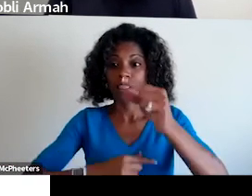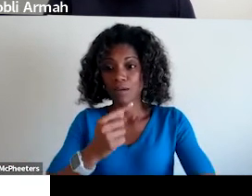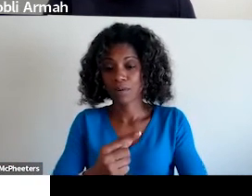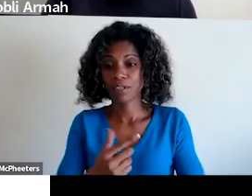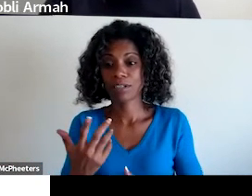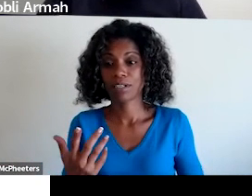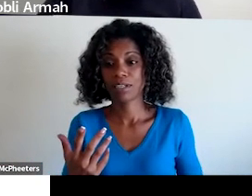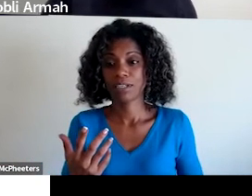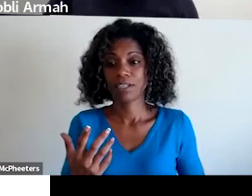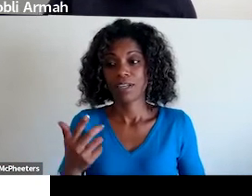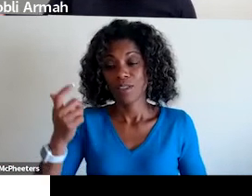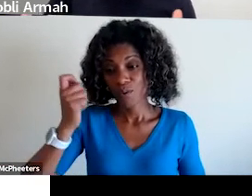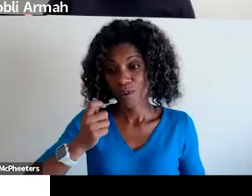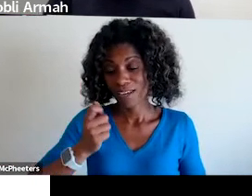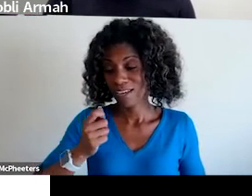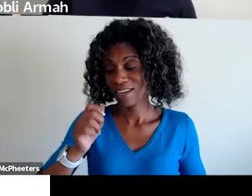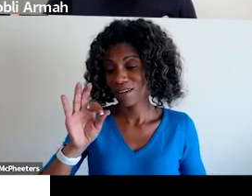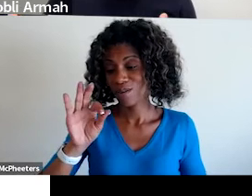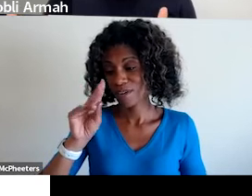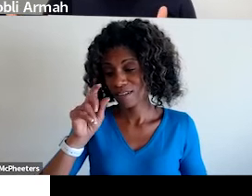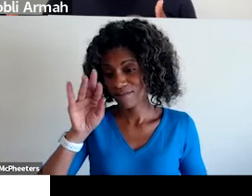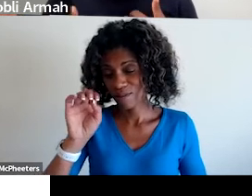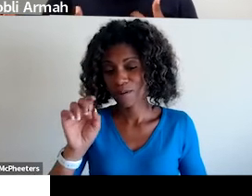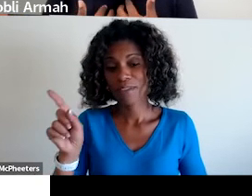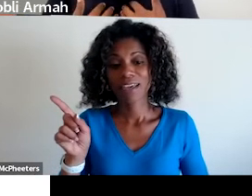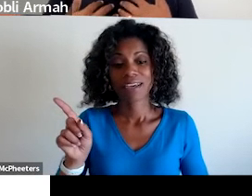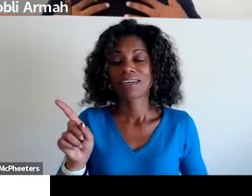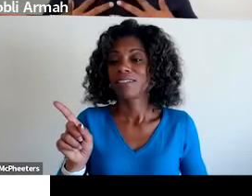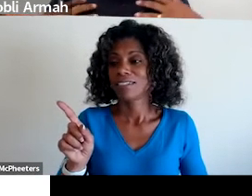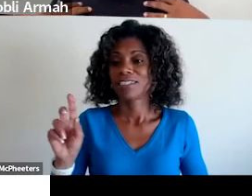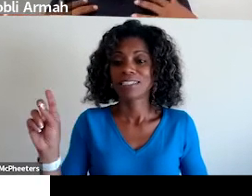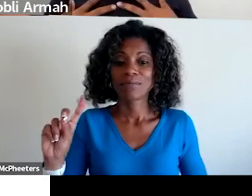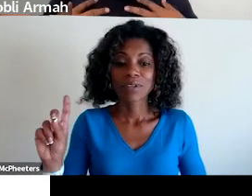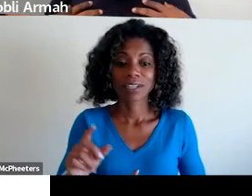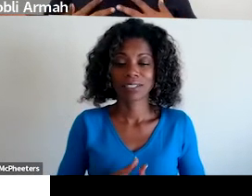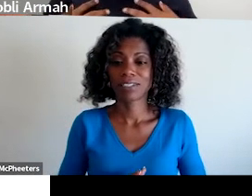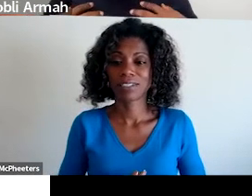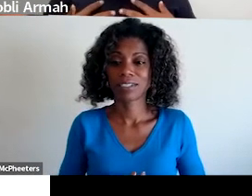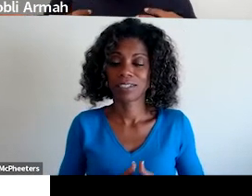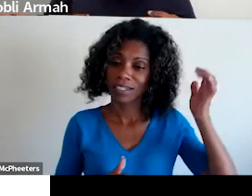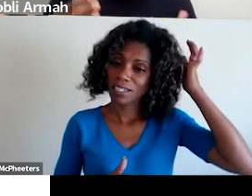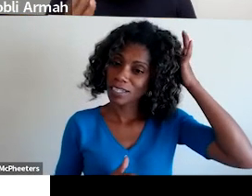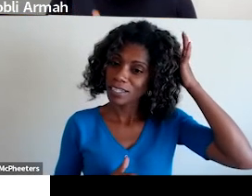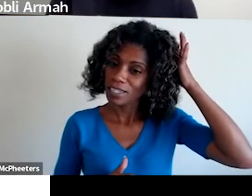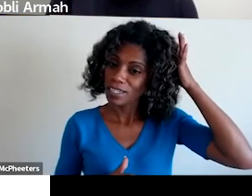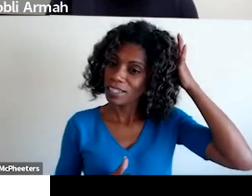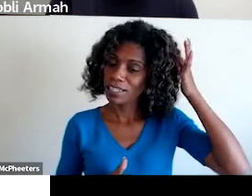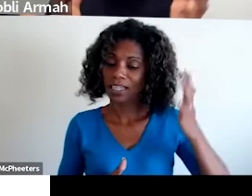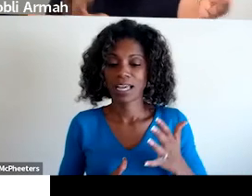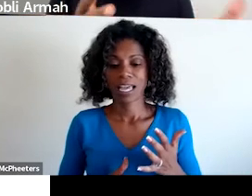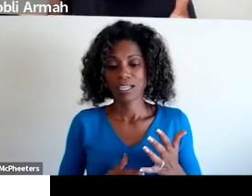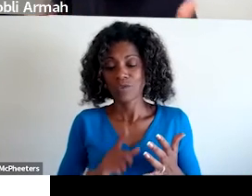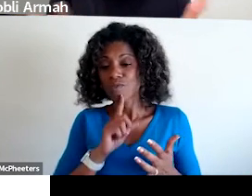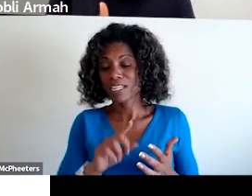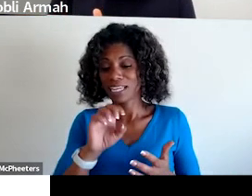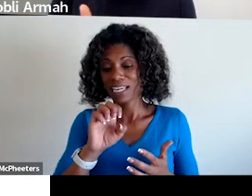reform, that was also Democrats. You know, and so it's not like we're nonpartisan. Our whole jam is about equity,